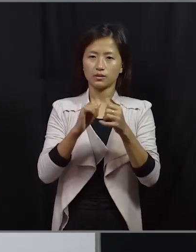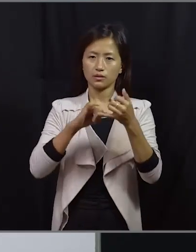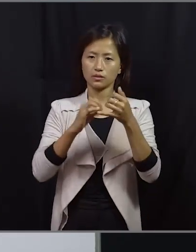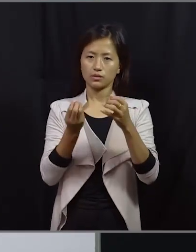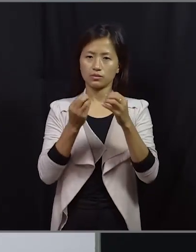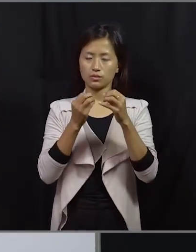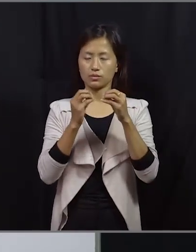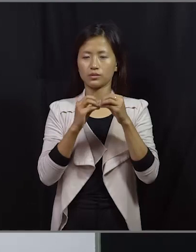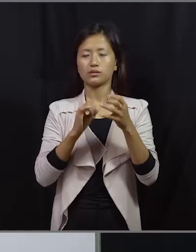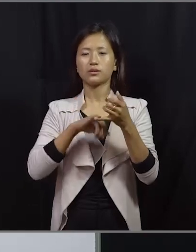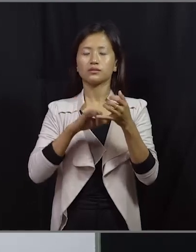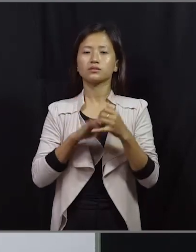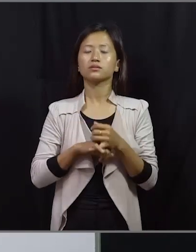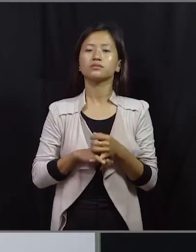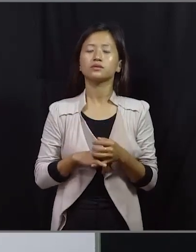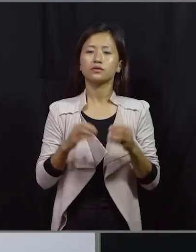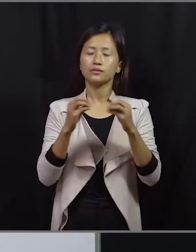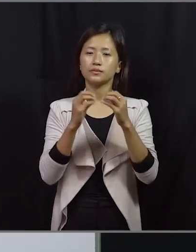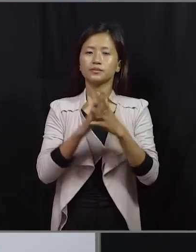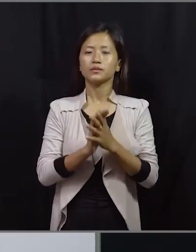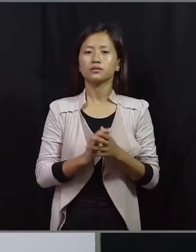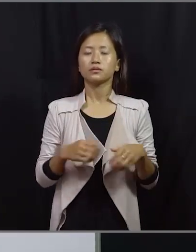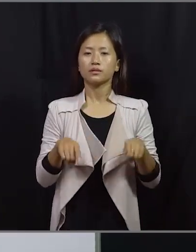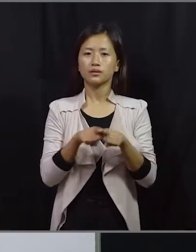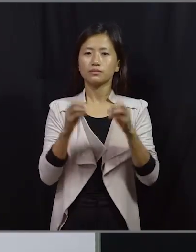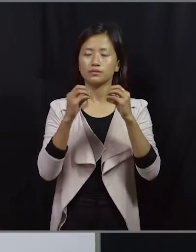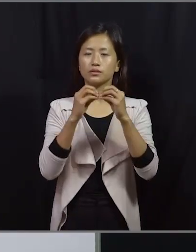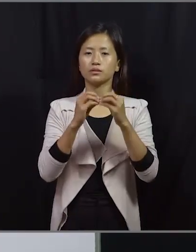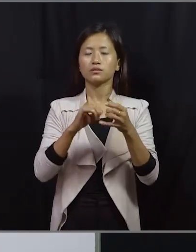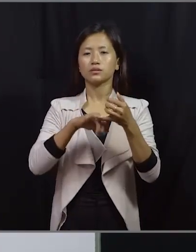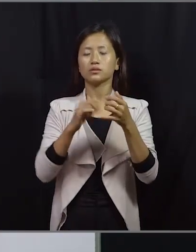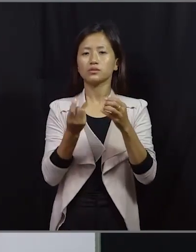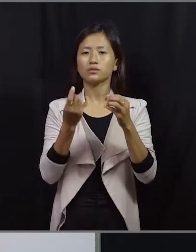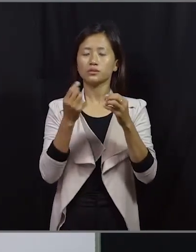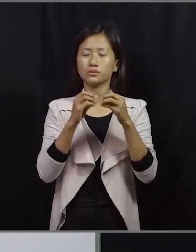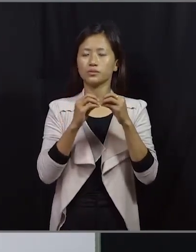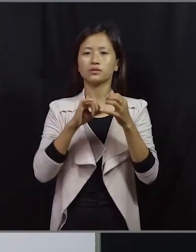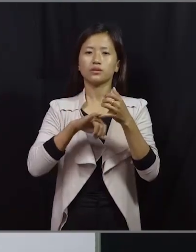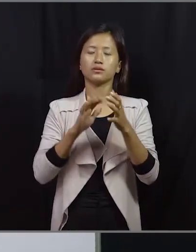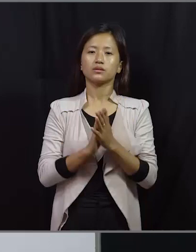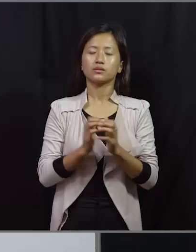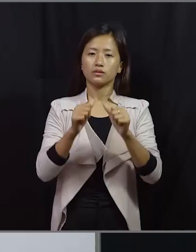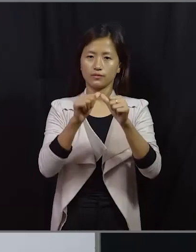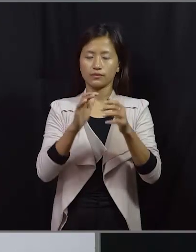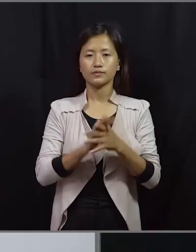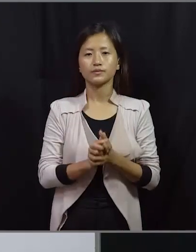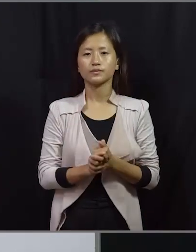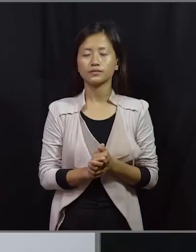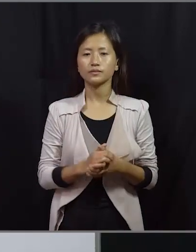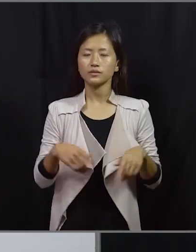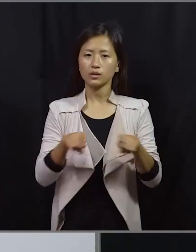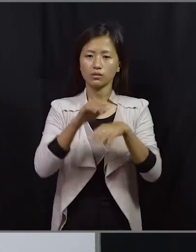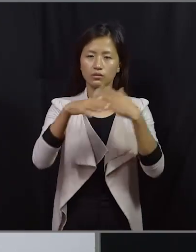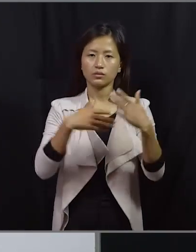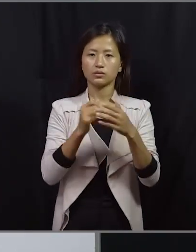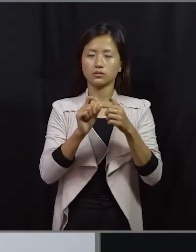B, right? Okay. And B is a subset of A. Yes, because all the elements of A